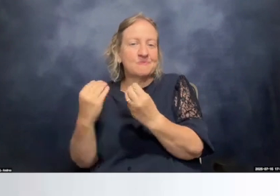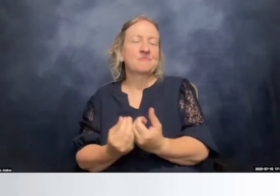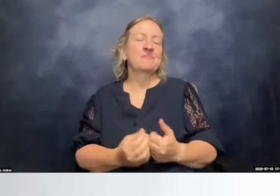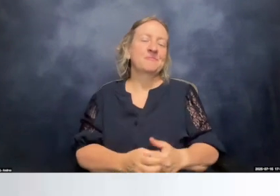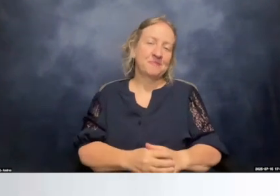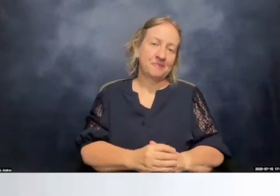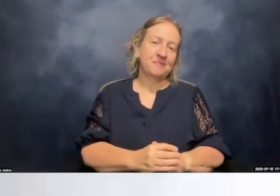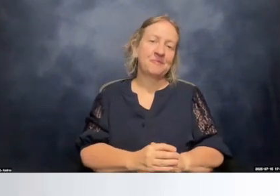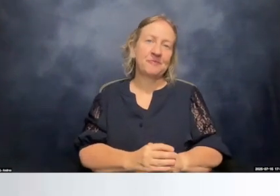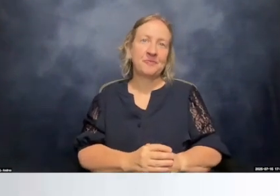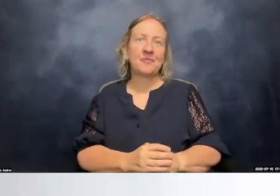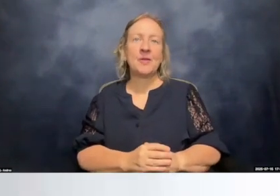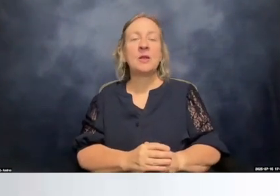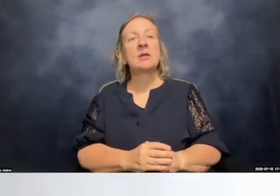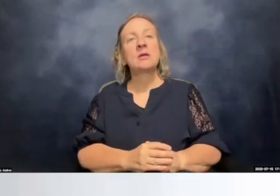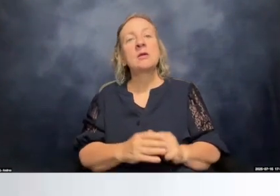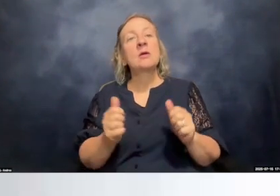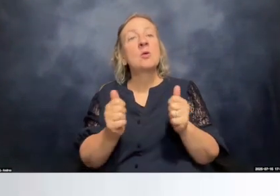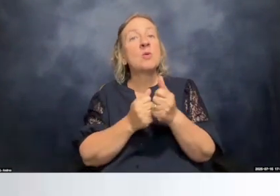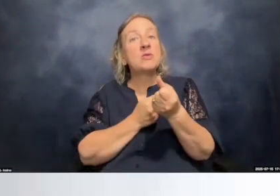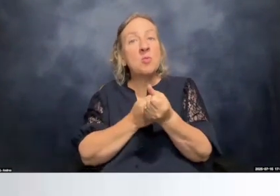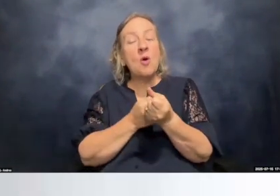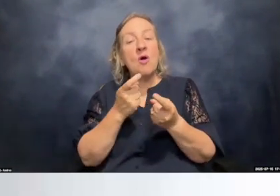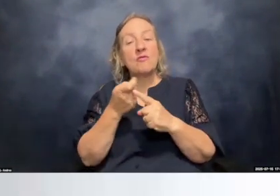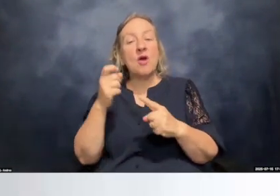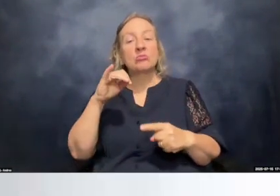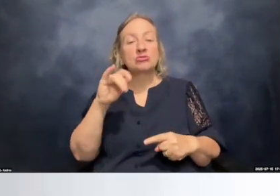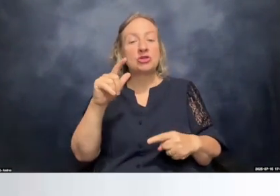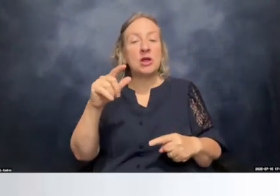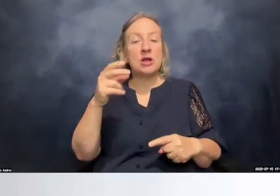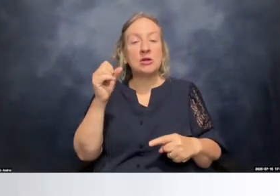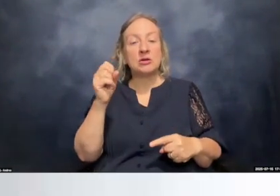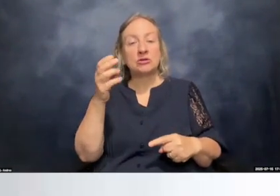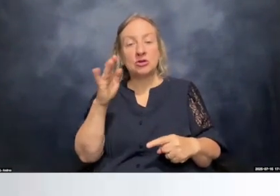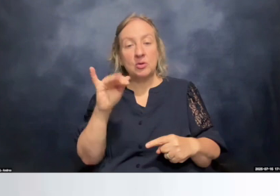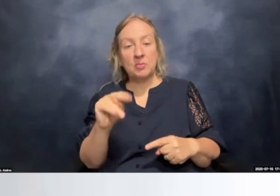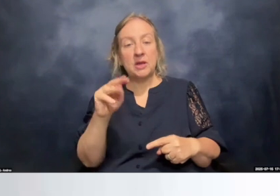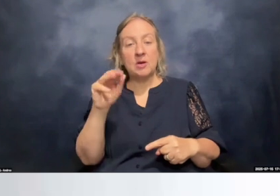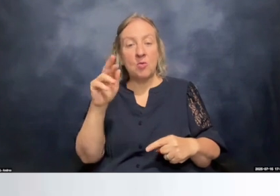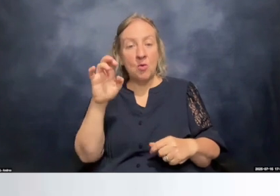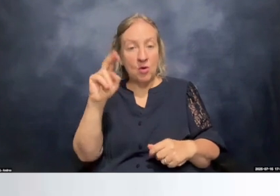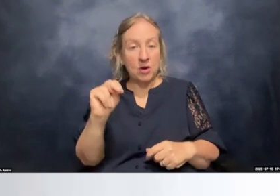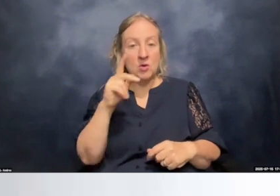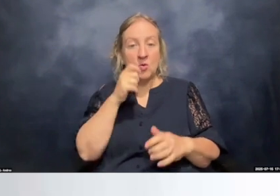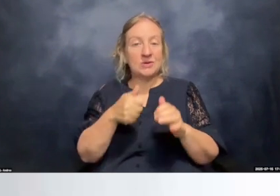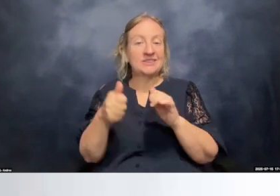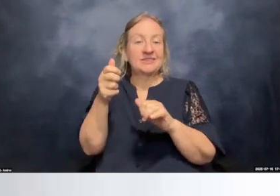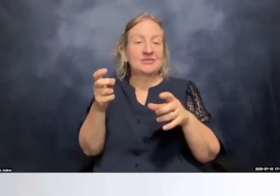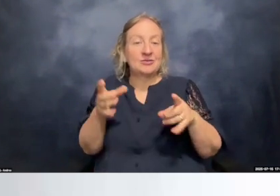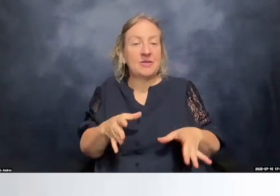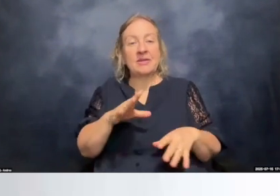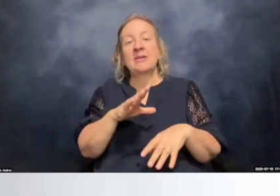So, with support from Jill Sherman Warren, Executive Director of the Native American Environmental Protection